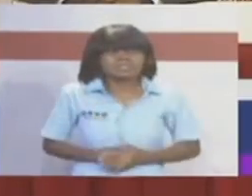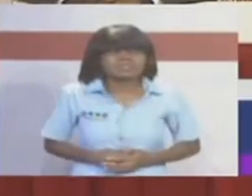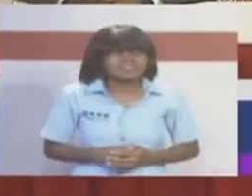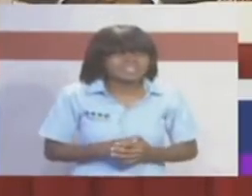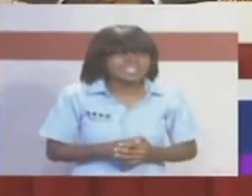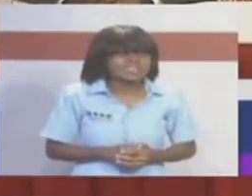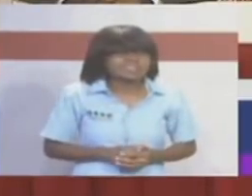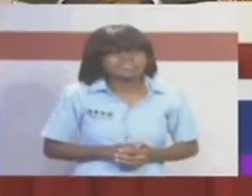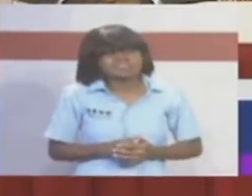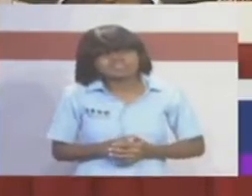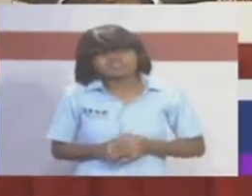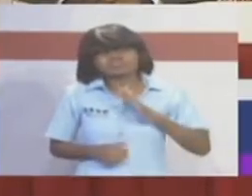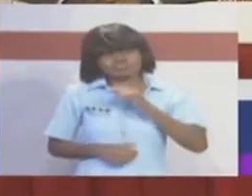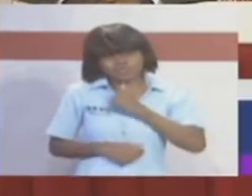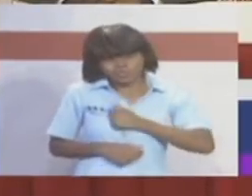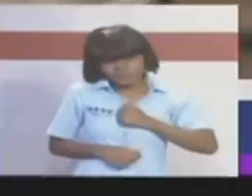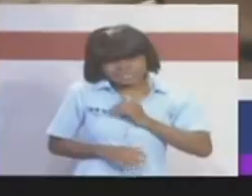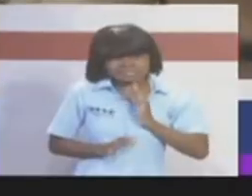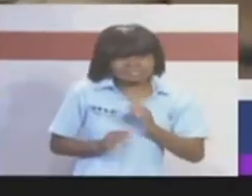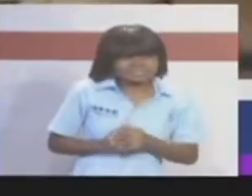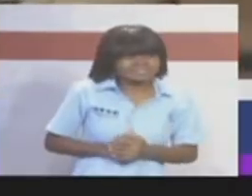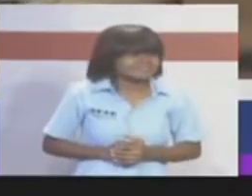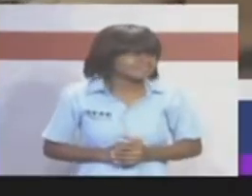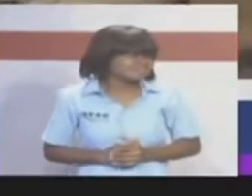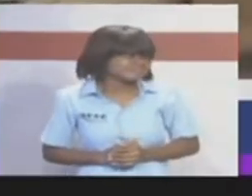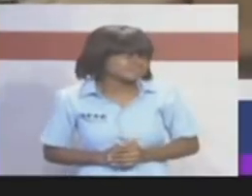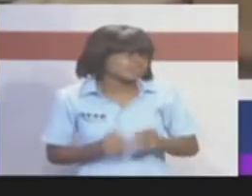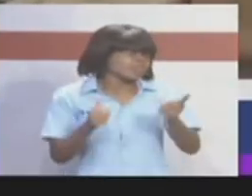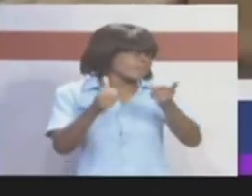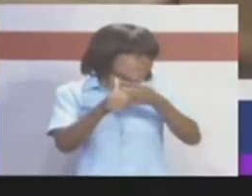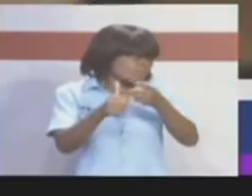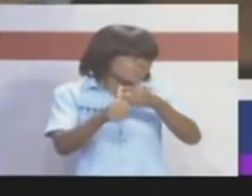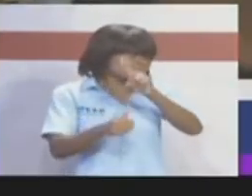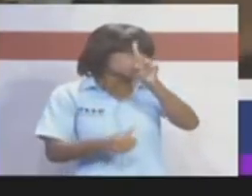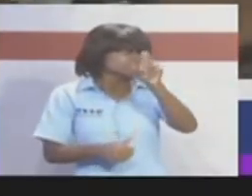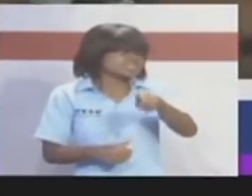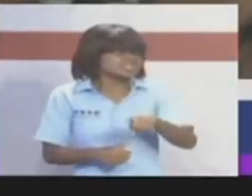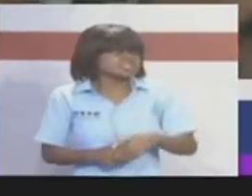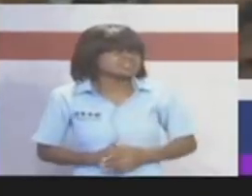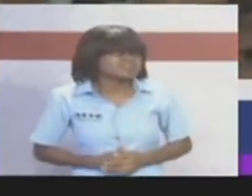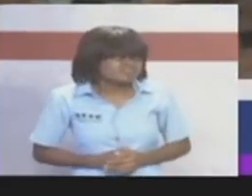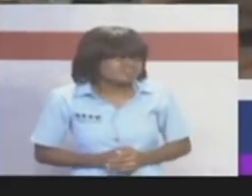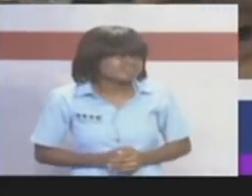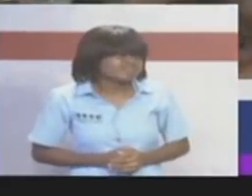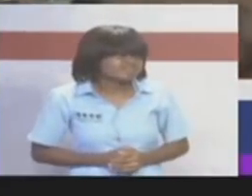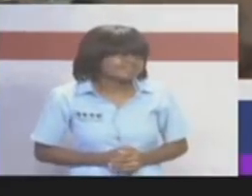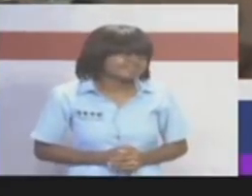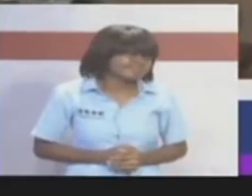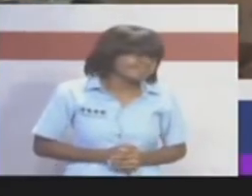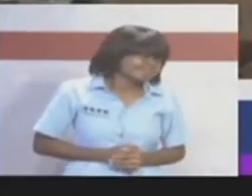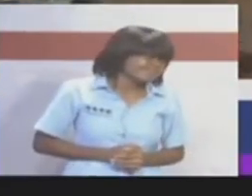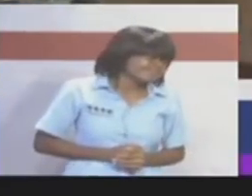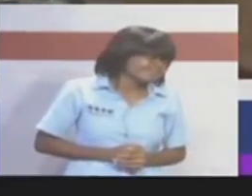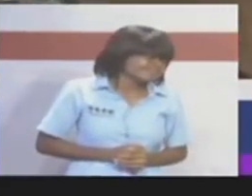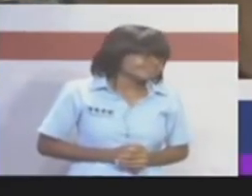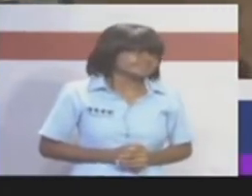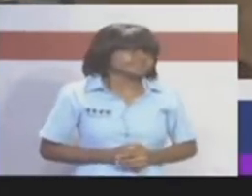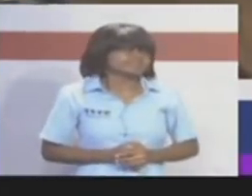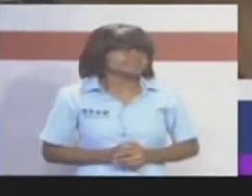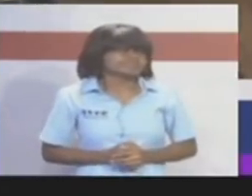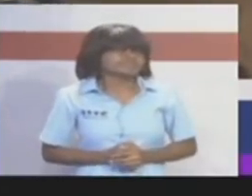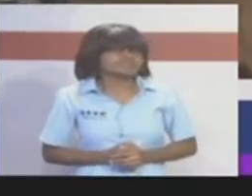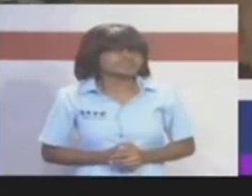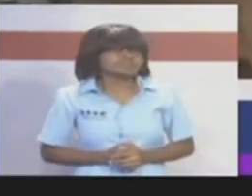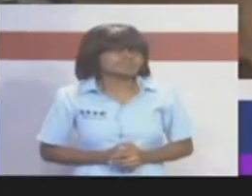sure. Okay. First question is Dr. Burgess from the front line of